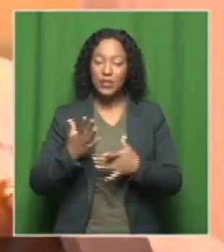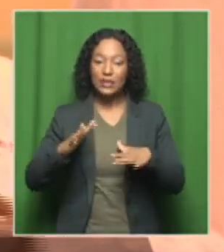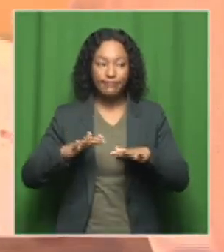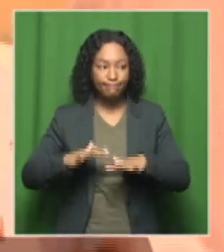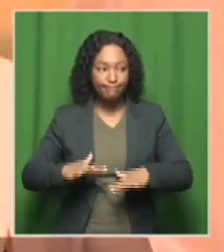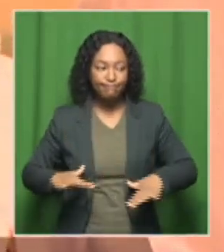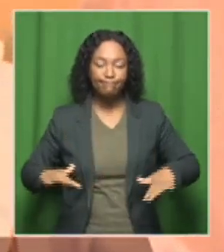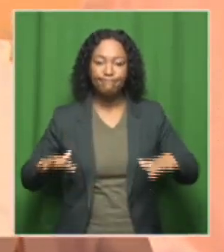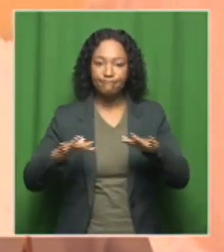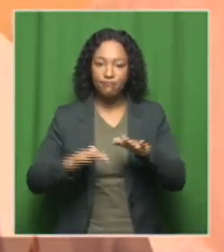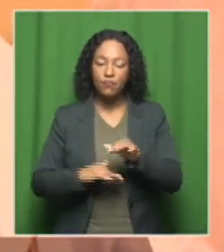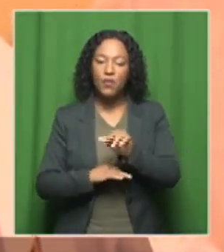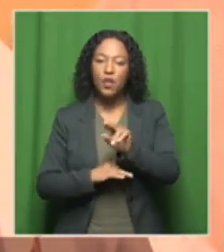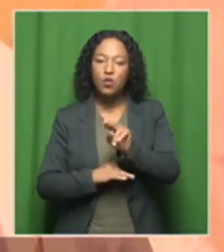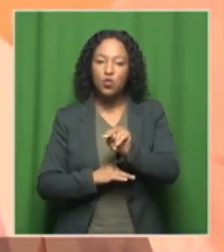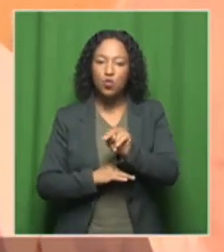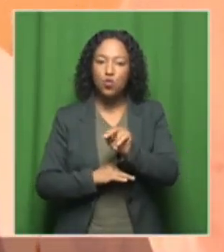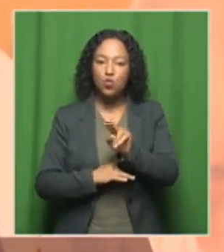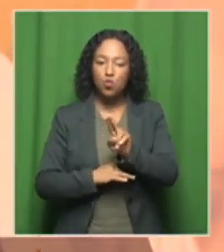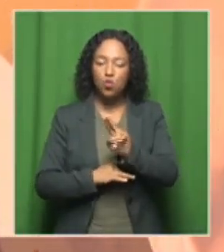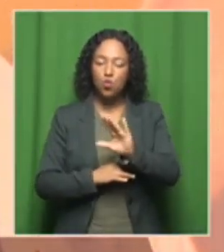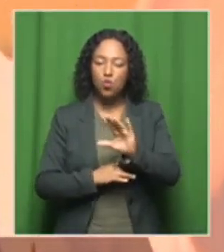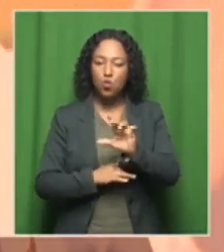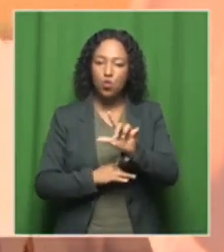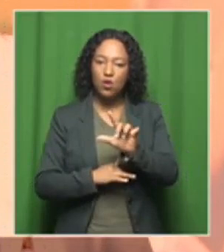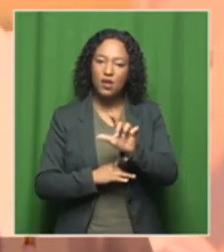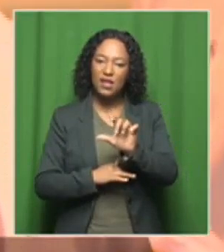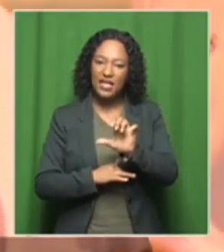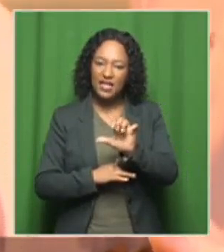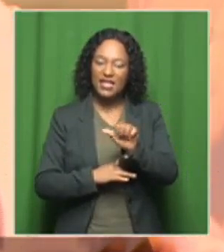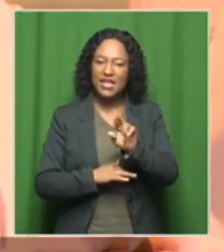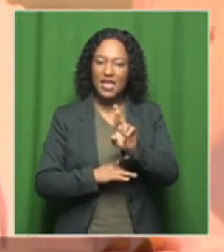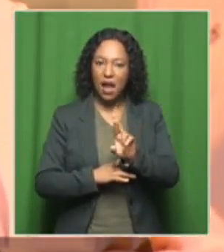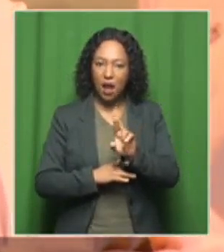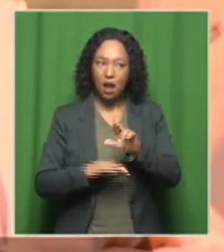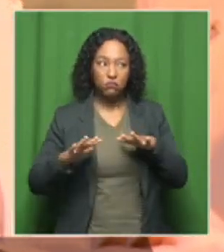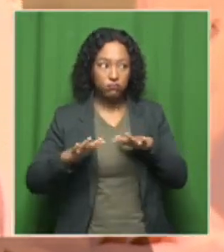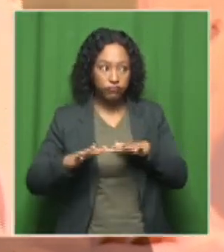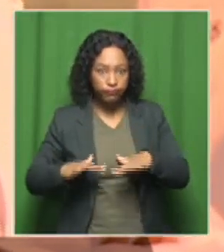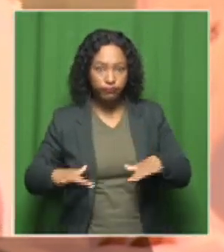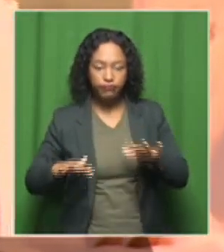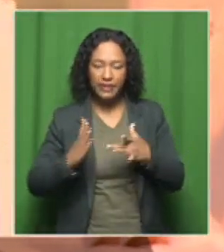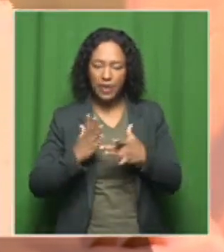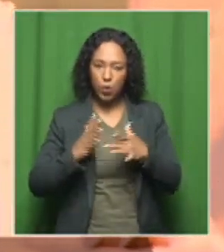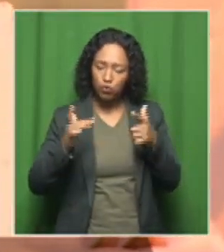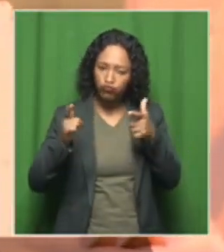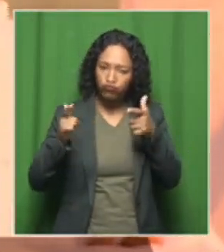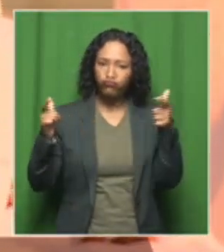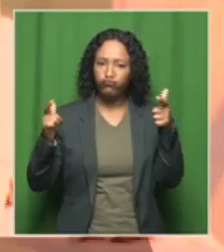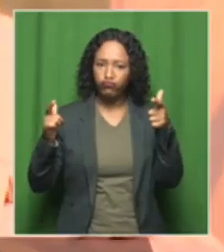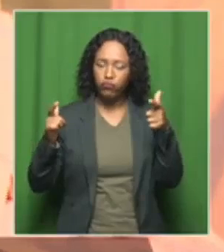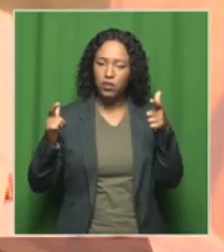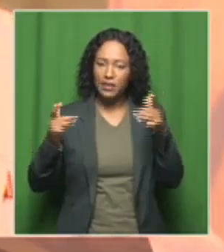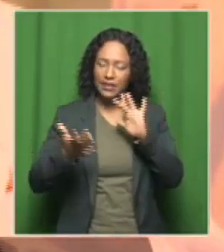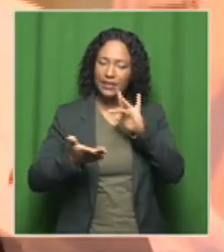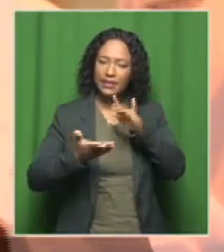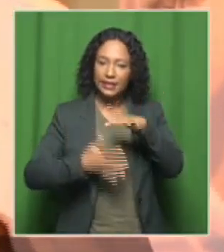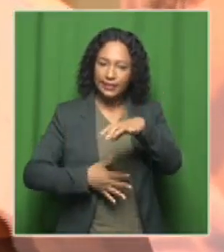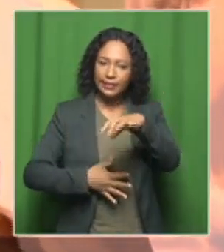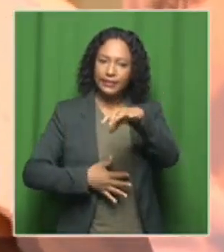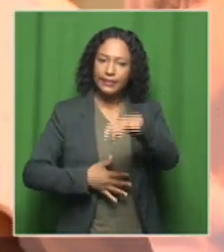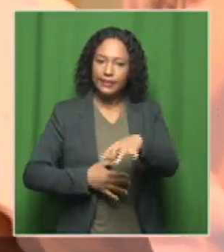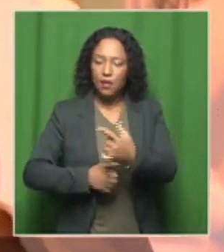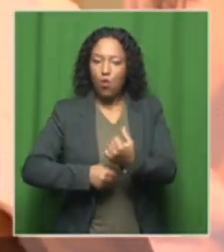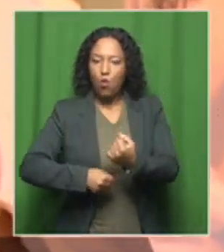at Pelindaba. We are in the heart of the reactor this morning, just getting a sense of the work that has been done by NECSA, but